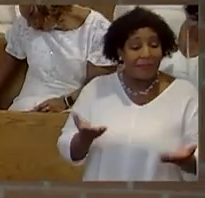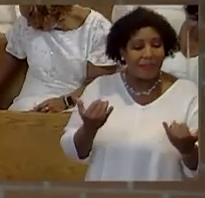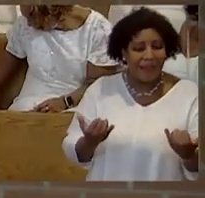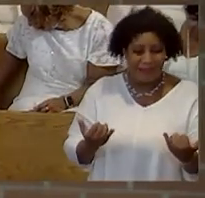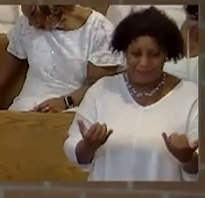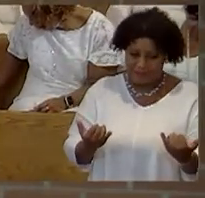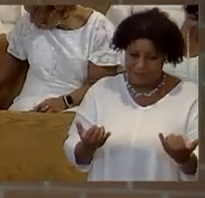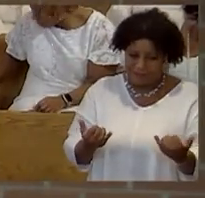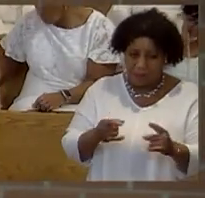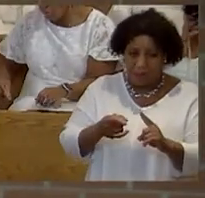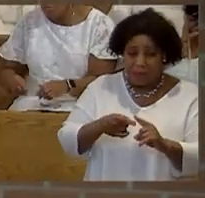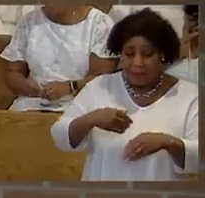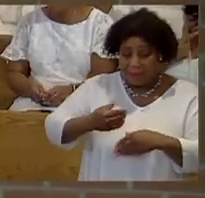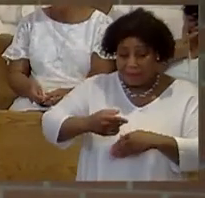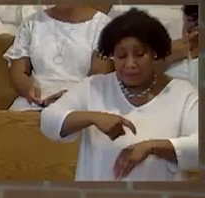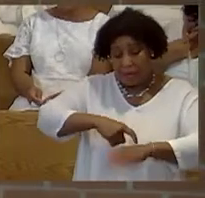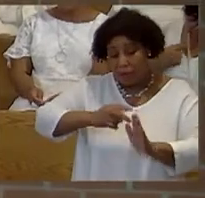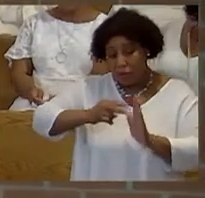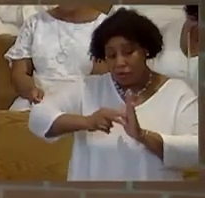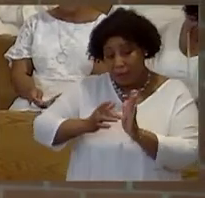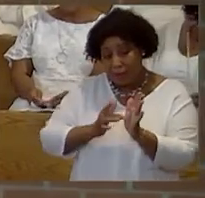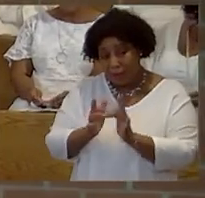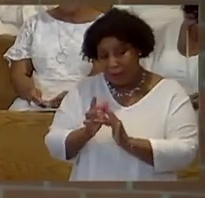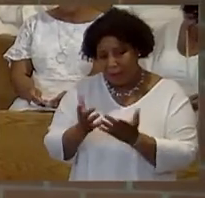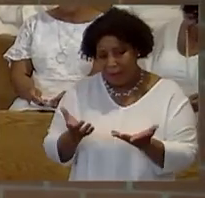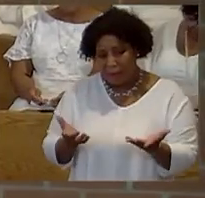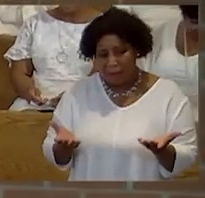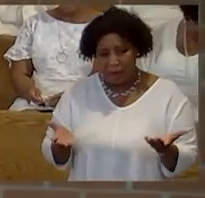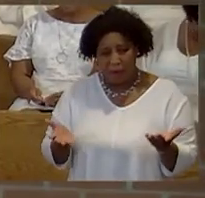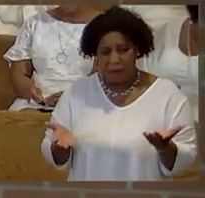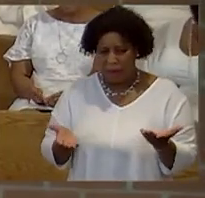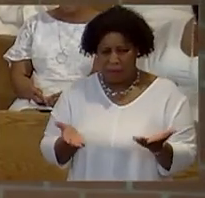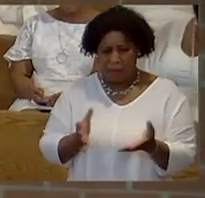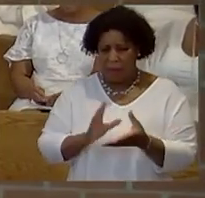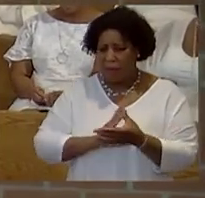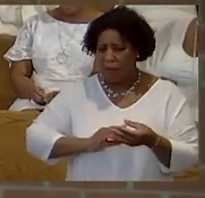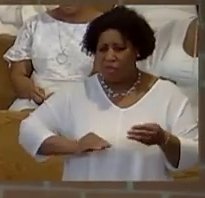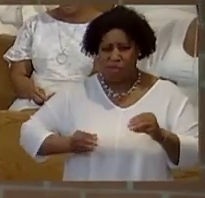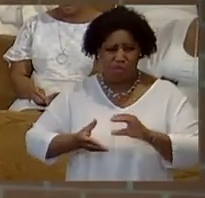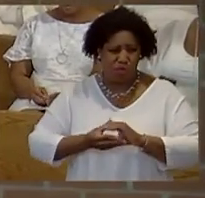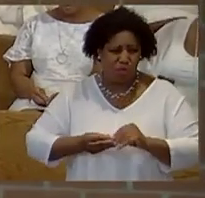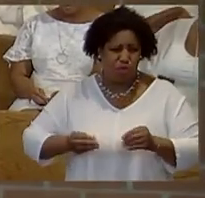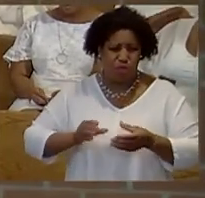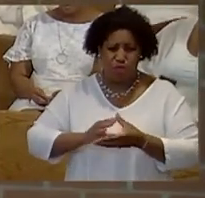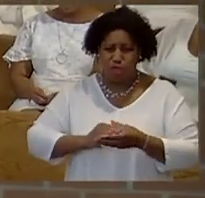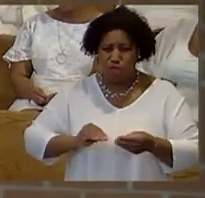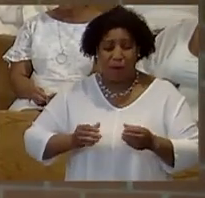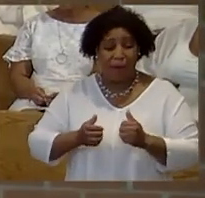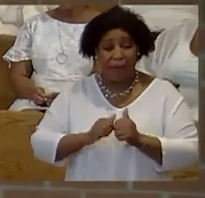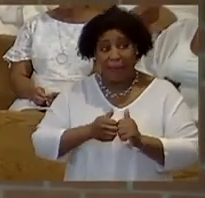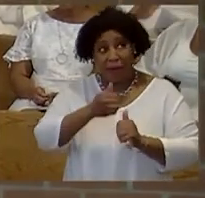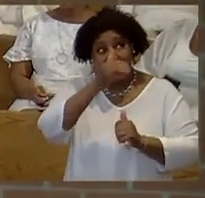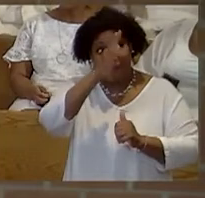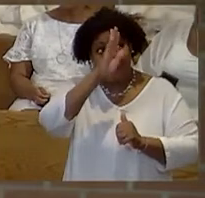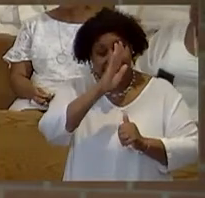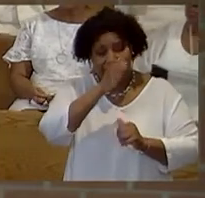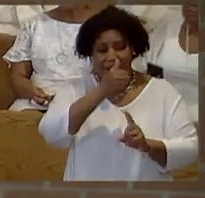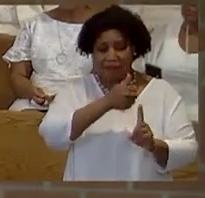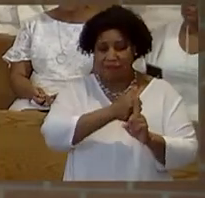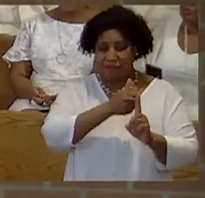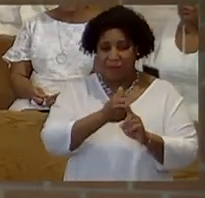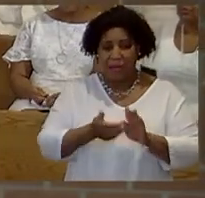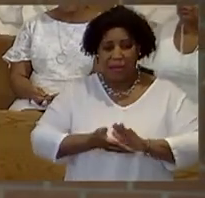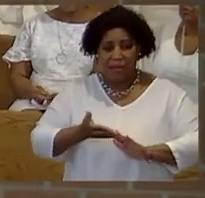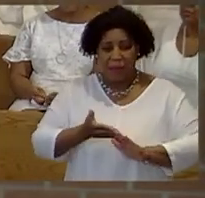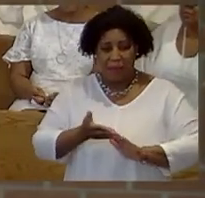read your Bibles, God got all kinds of illustrations on how he operates and not